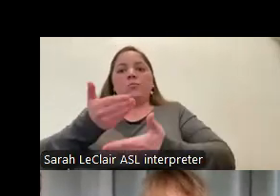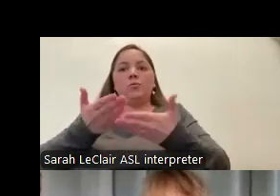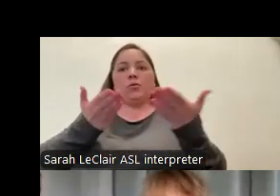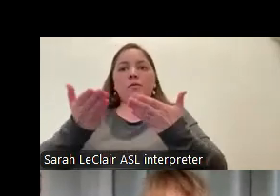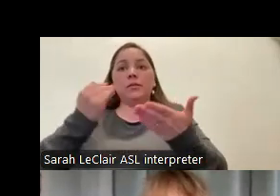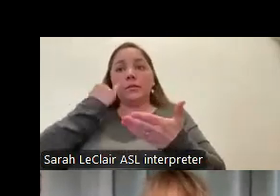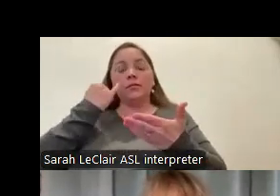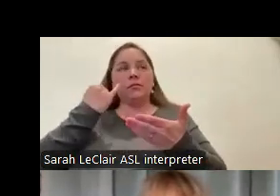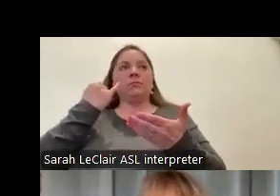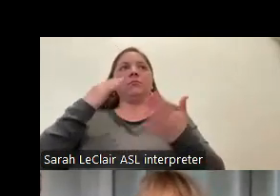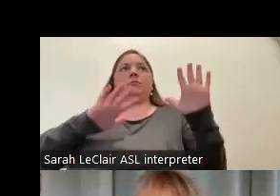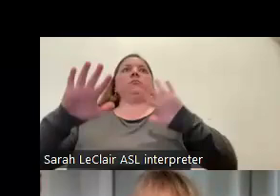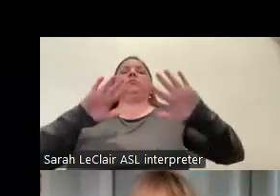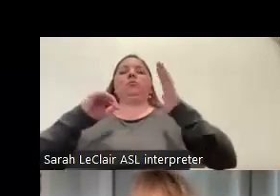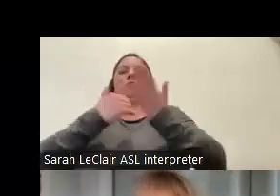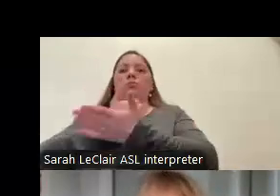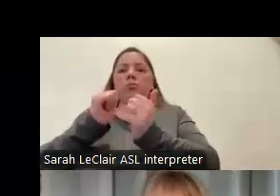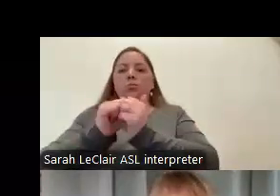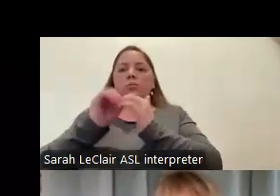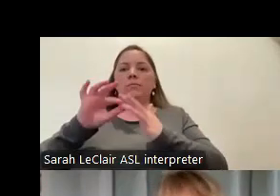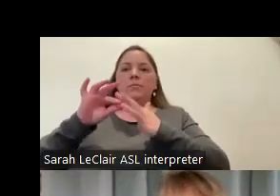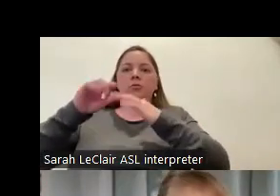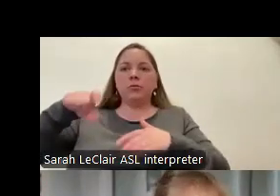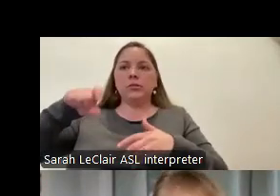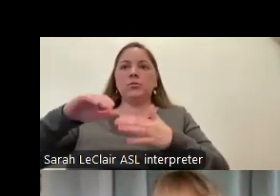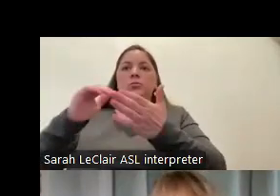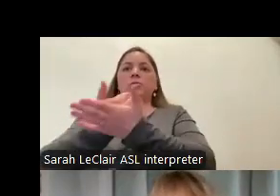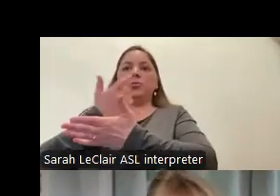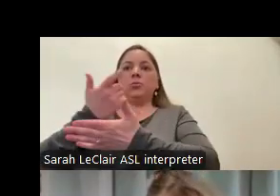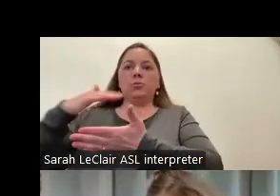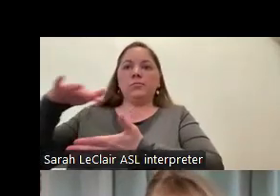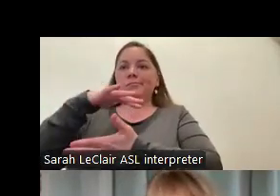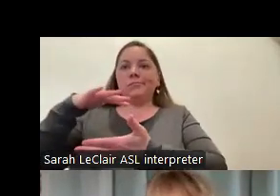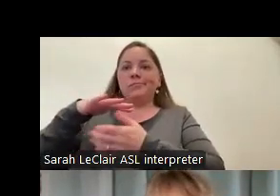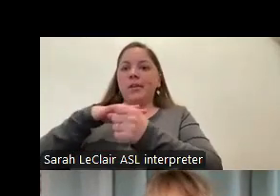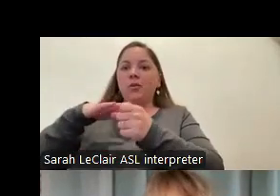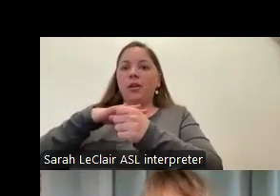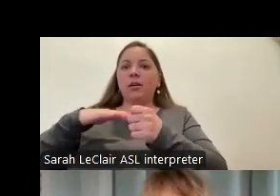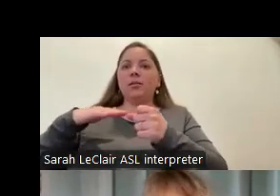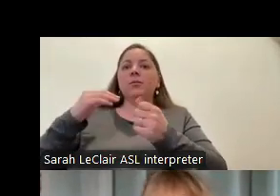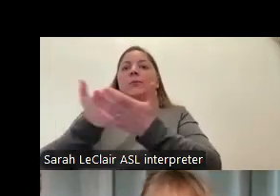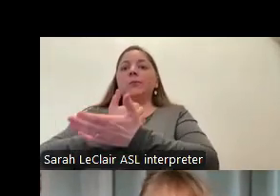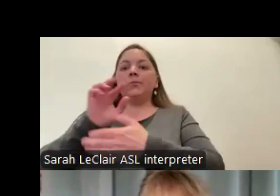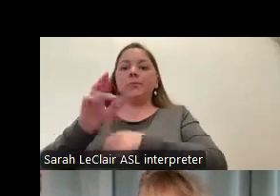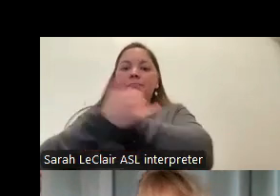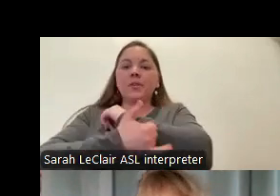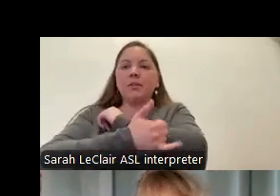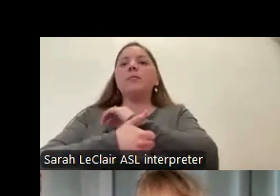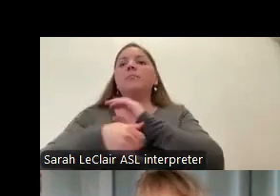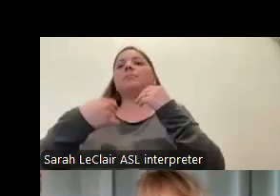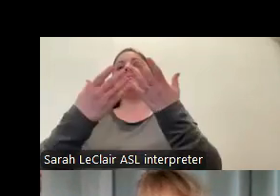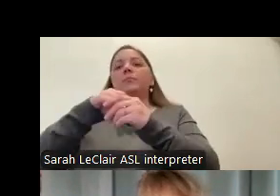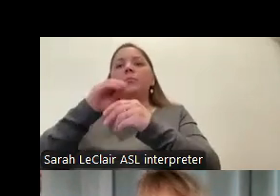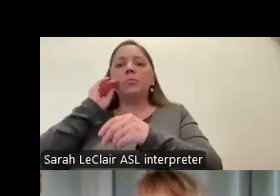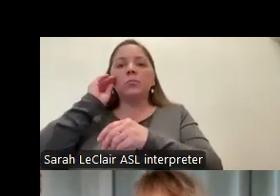needs. Individuals are new to this area and families don't know where to turn. We help with in-home support services,